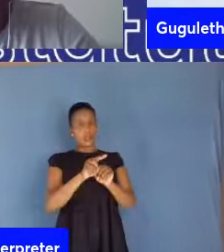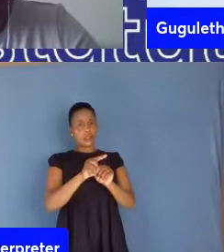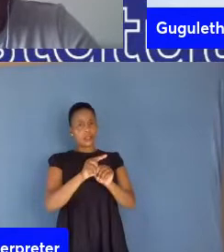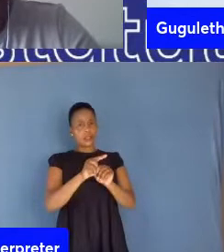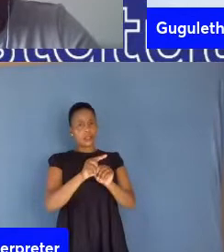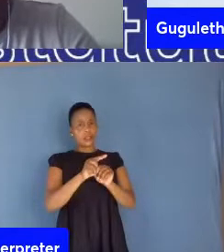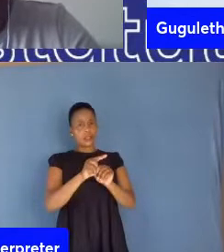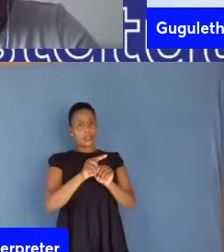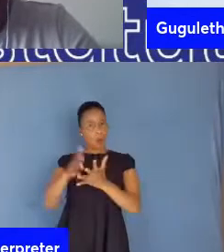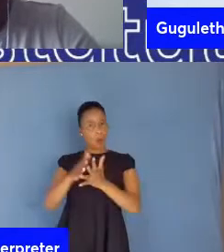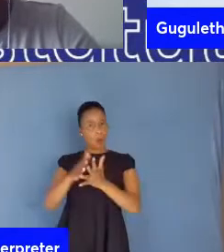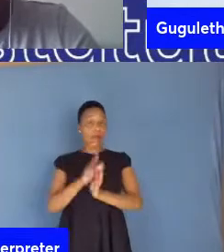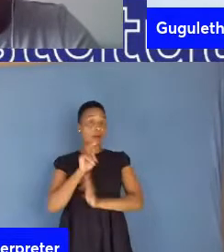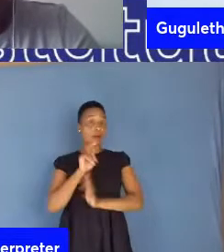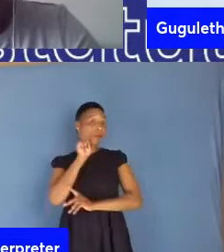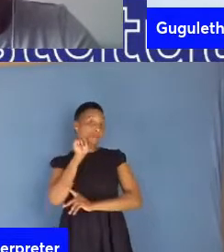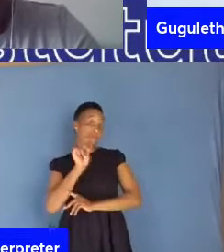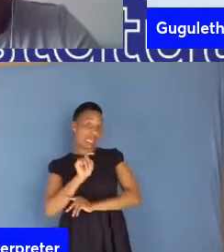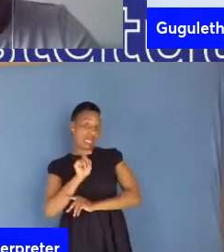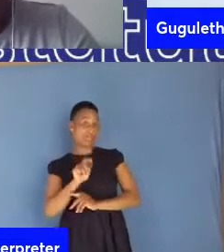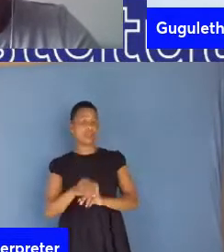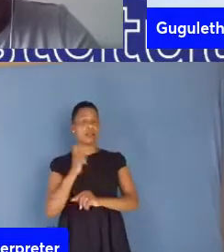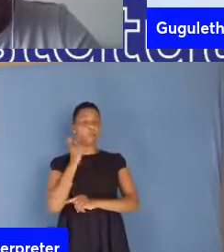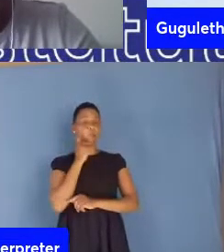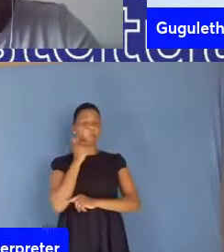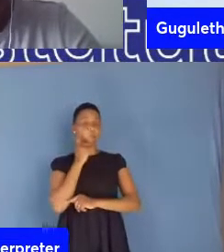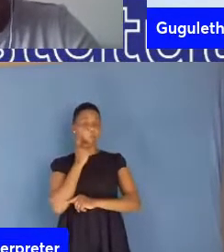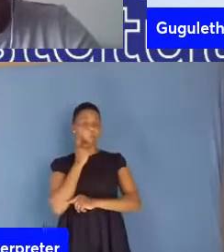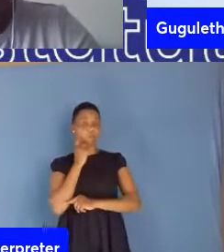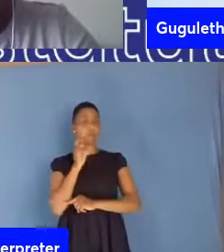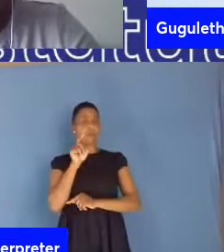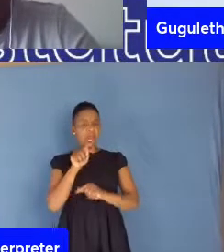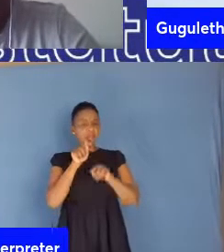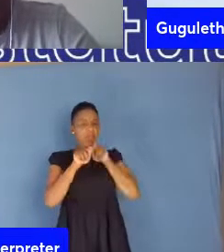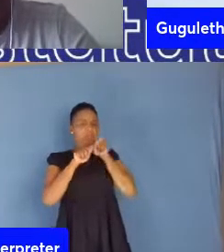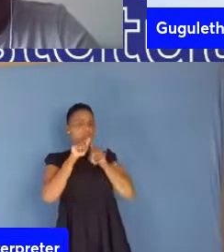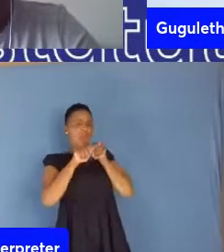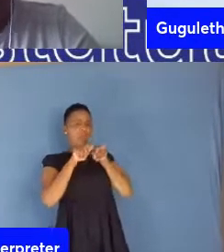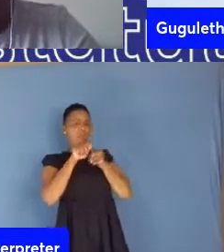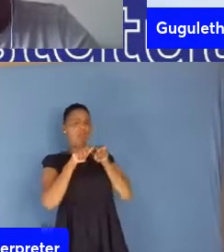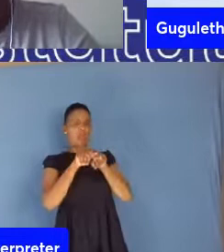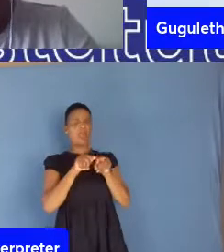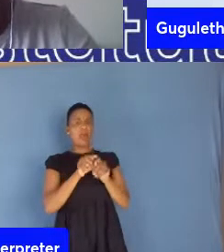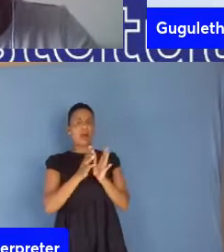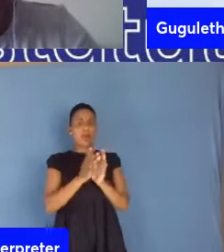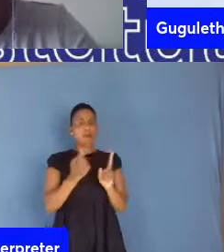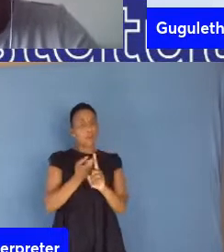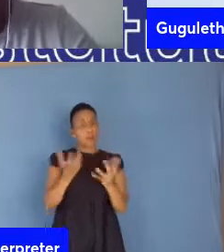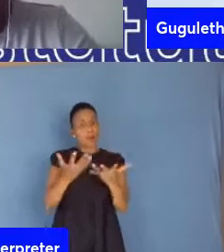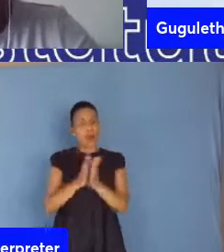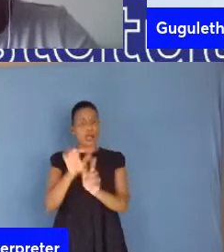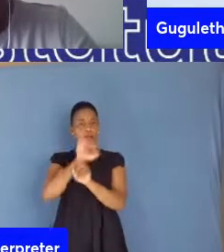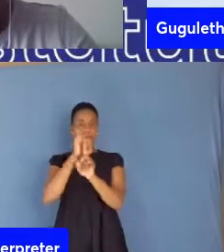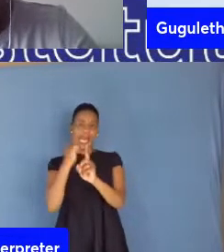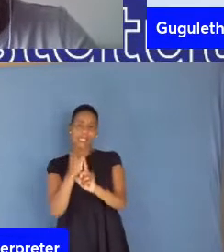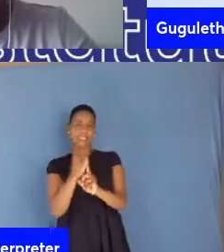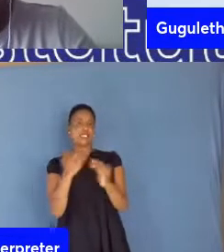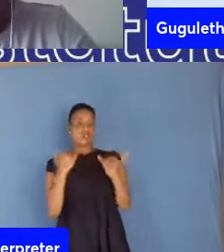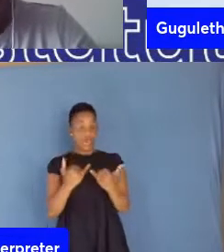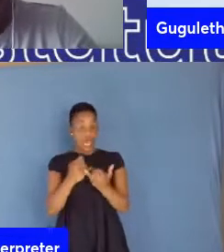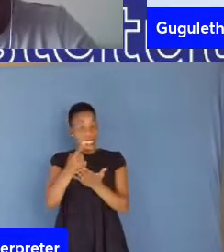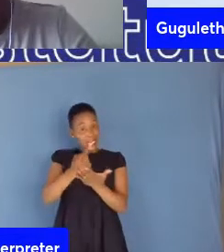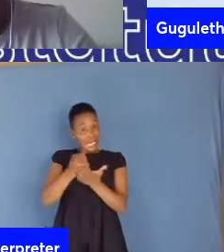somehow it puts the blame on them. So today we will discuss this and we will unpack this